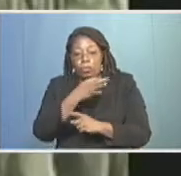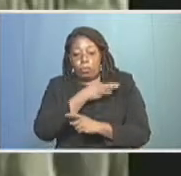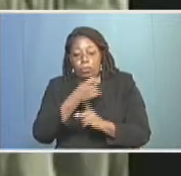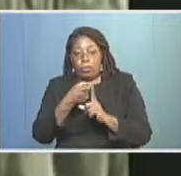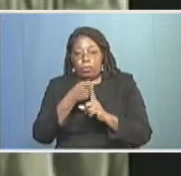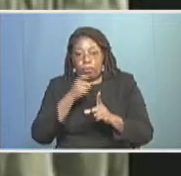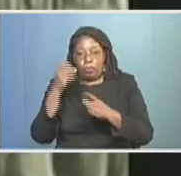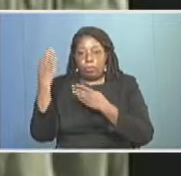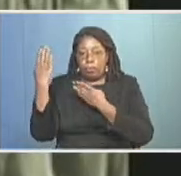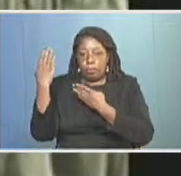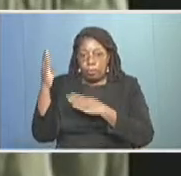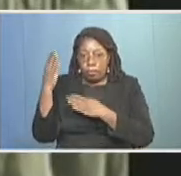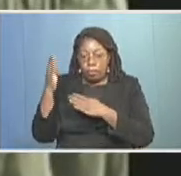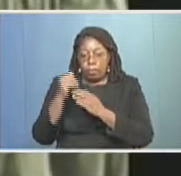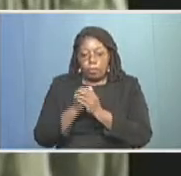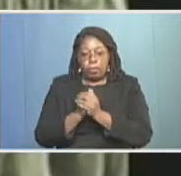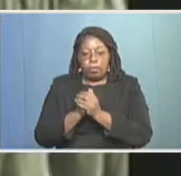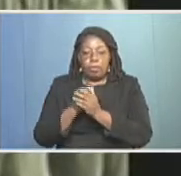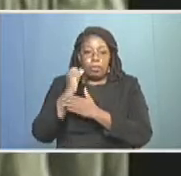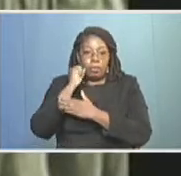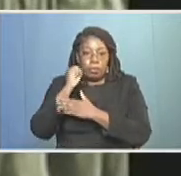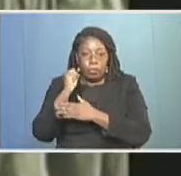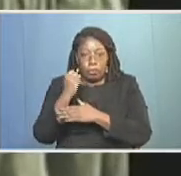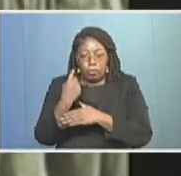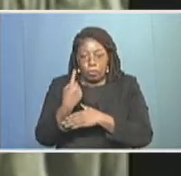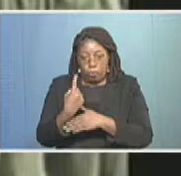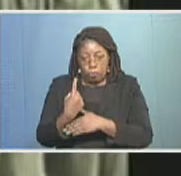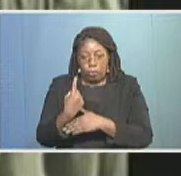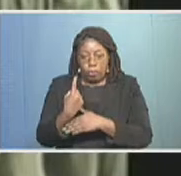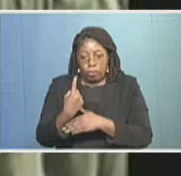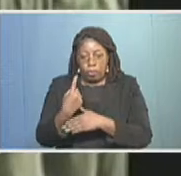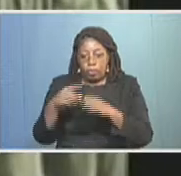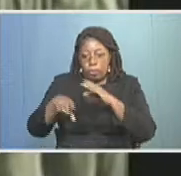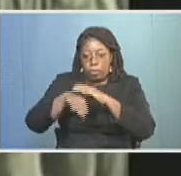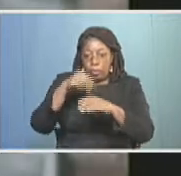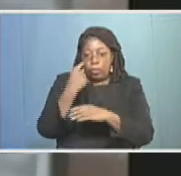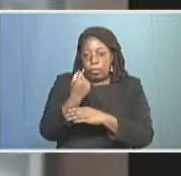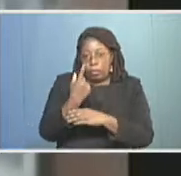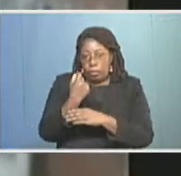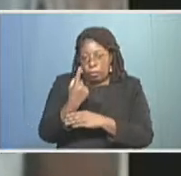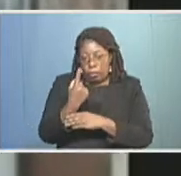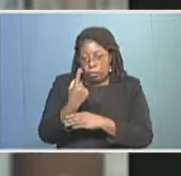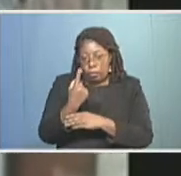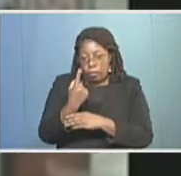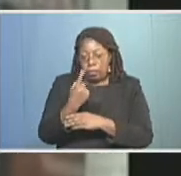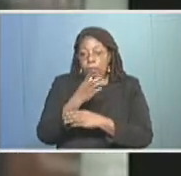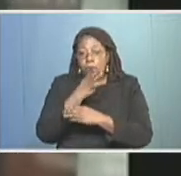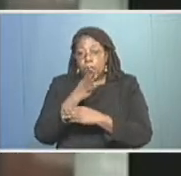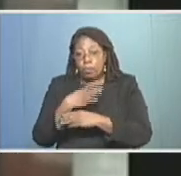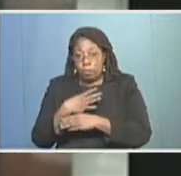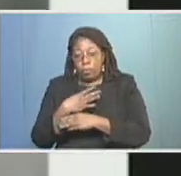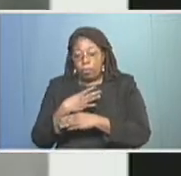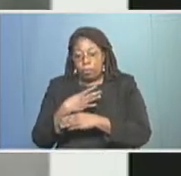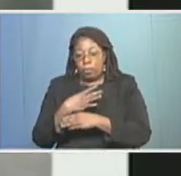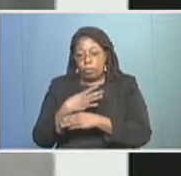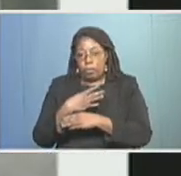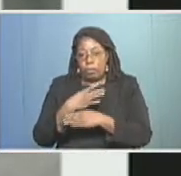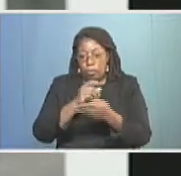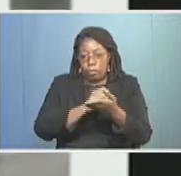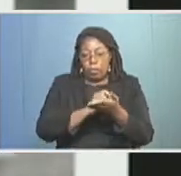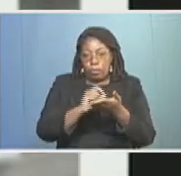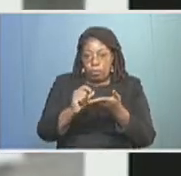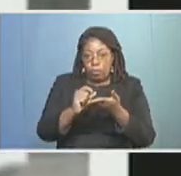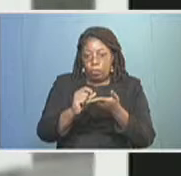Bahamas. She is one of the 11 women mentioned in Ruth Goodridge's book, The